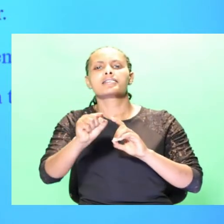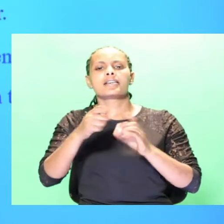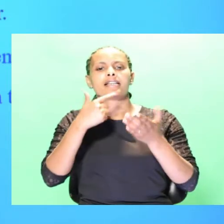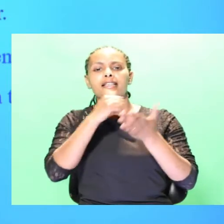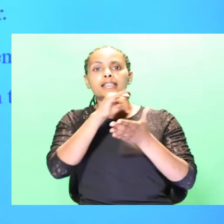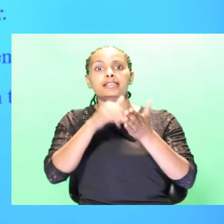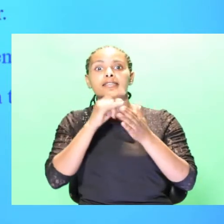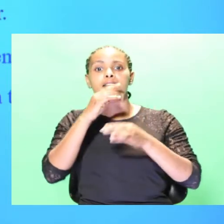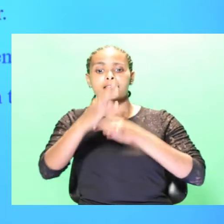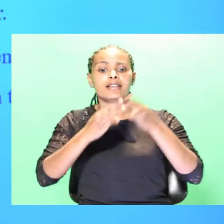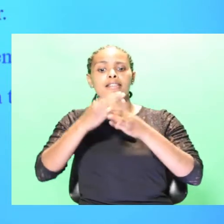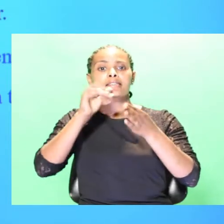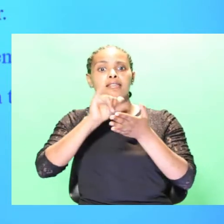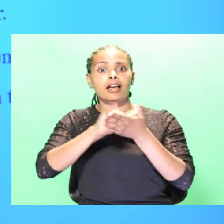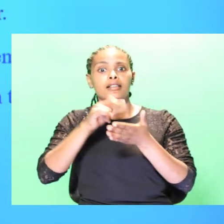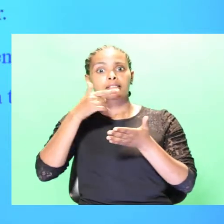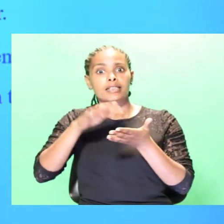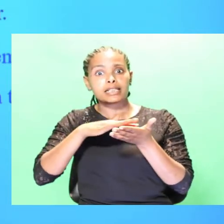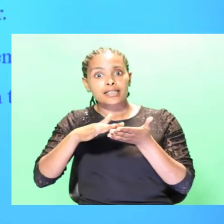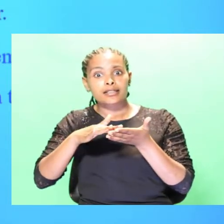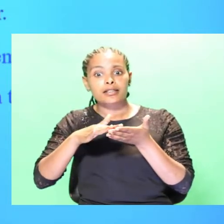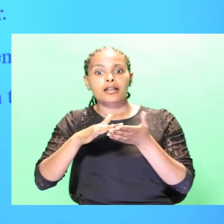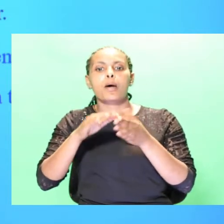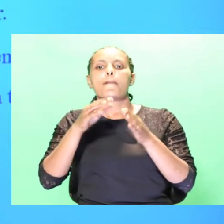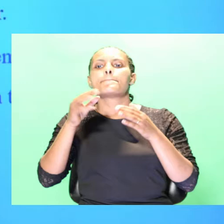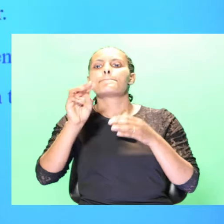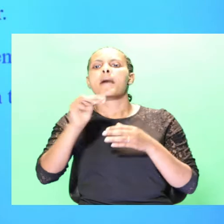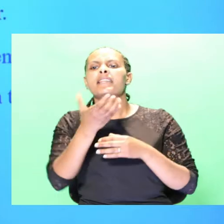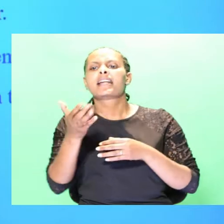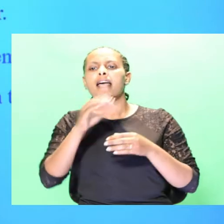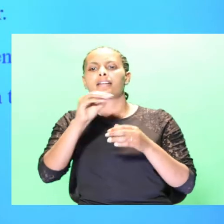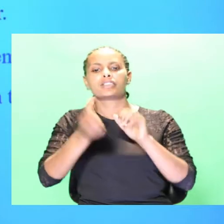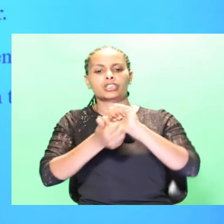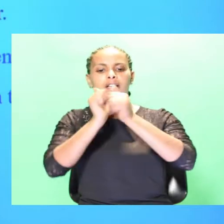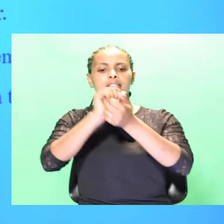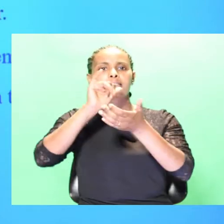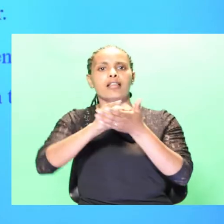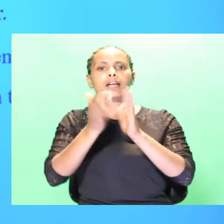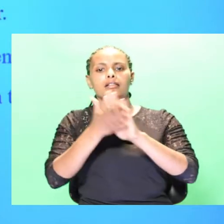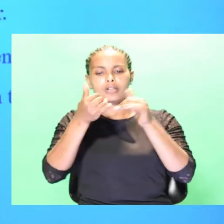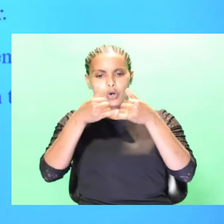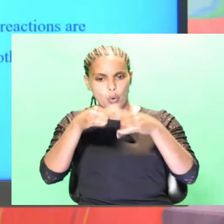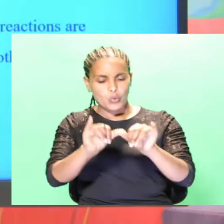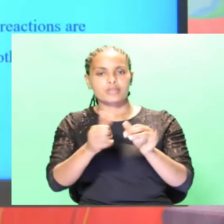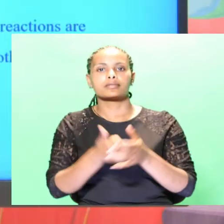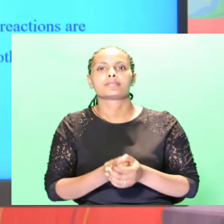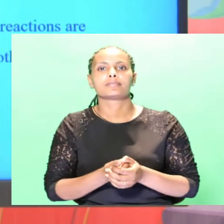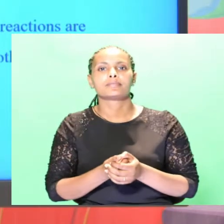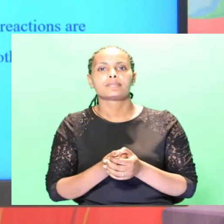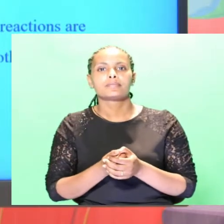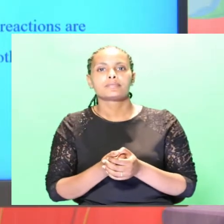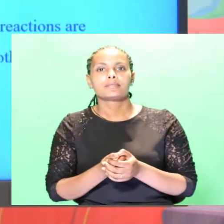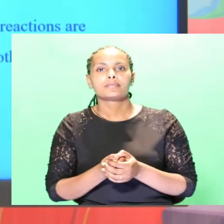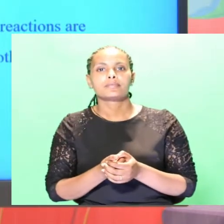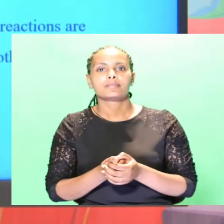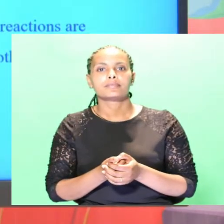the science that deals with matter and the changes that it undergoes.